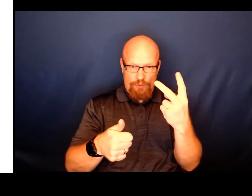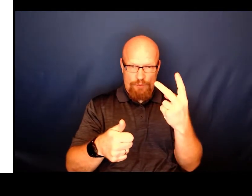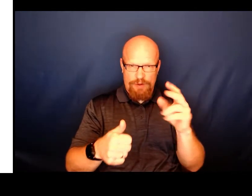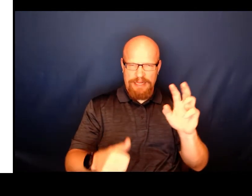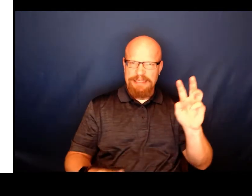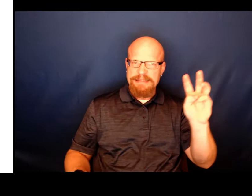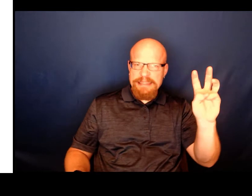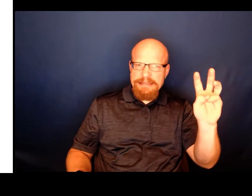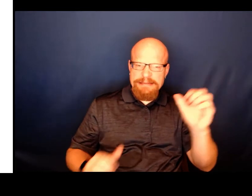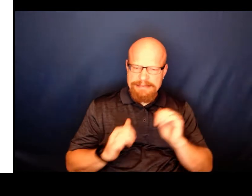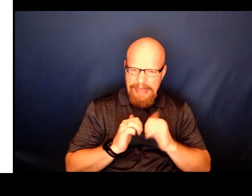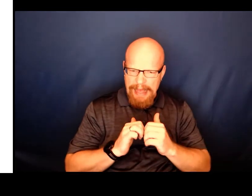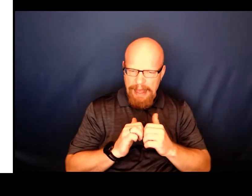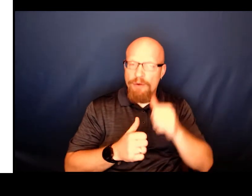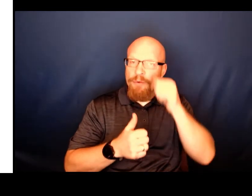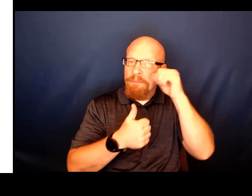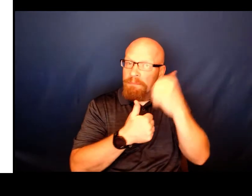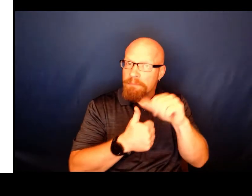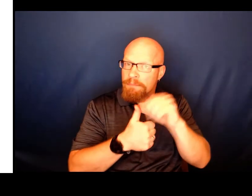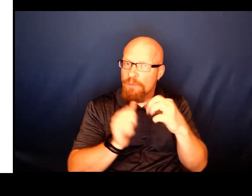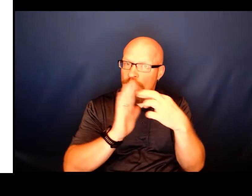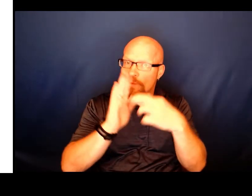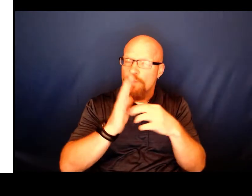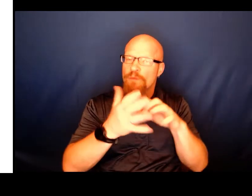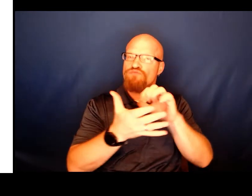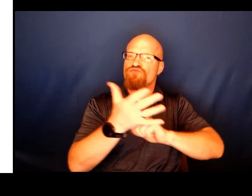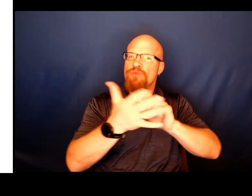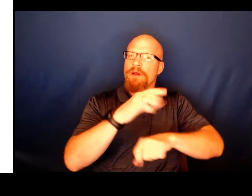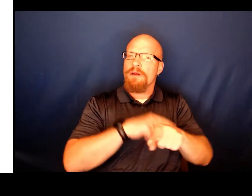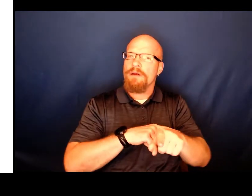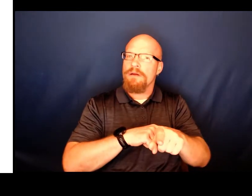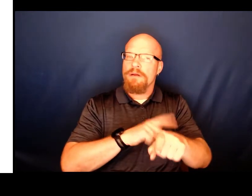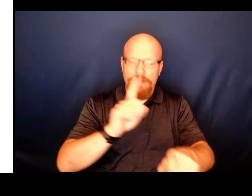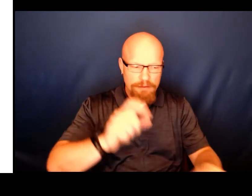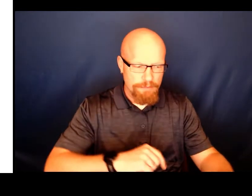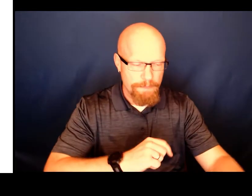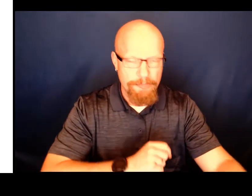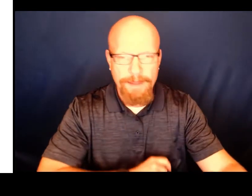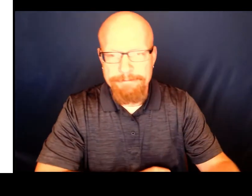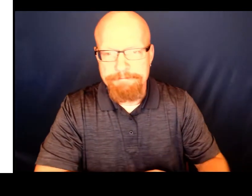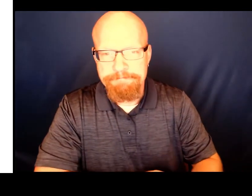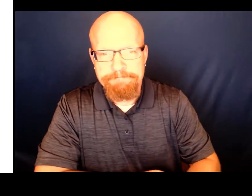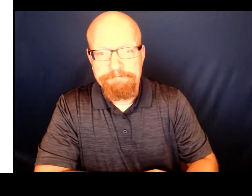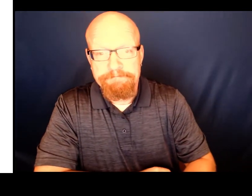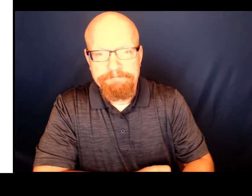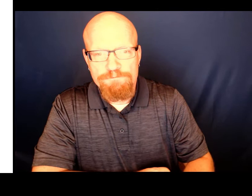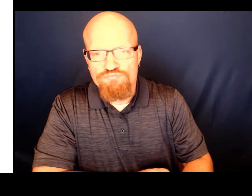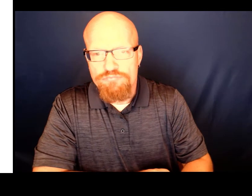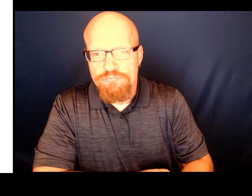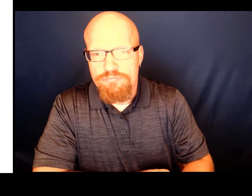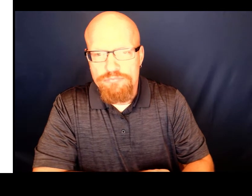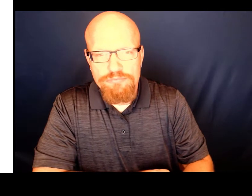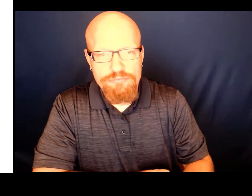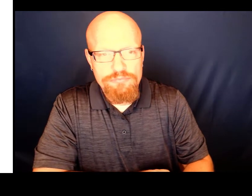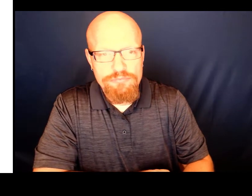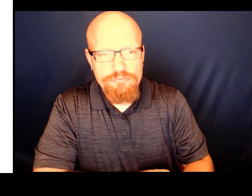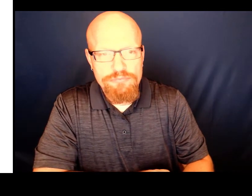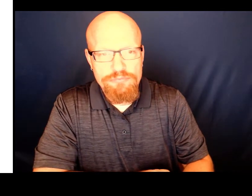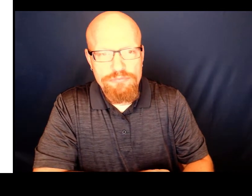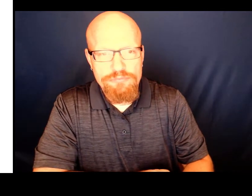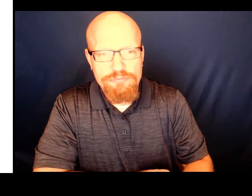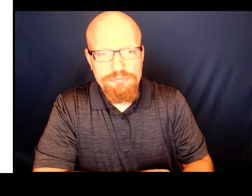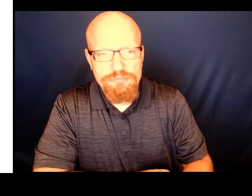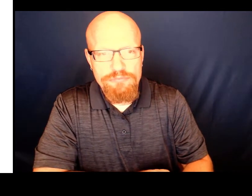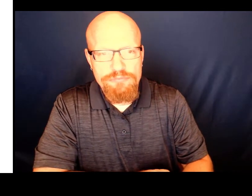10 to the 4th divided by 10 to the negative 2 equals 10 to the 6th. How's that even happen? Remember our rules